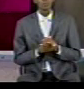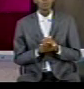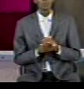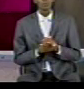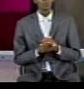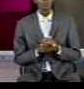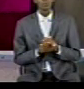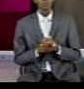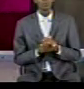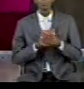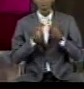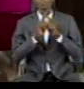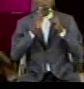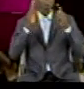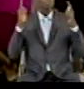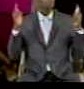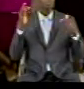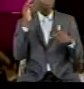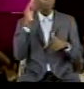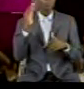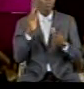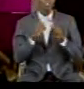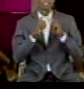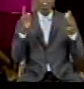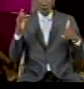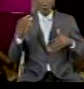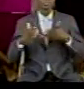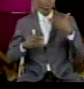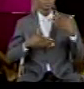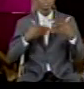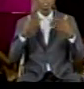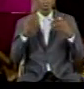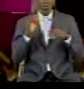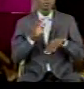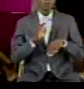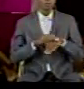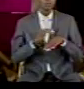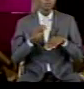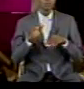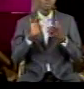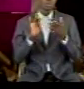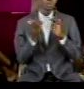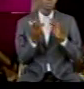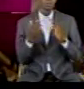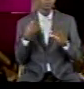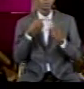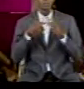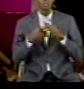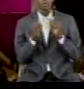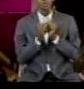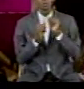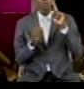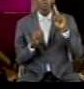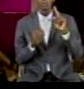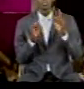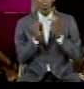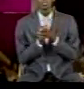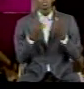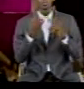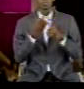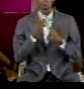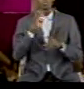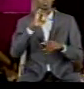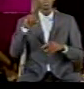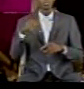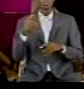Great testimonies, great joy online. And we begin with this one coming to us from Ejibo. You heard